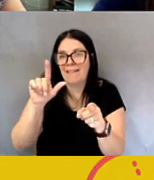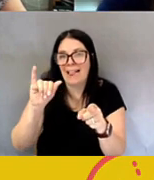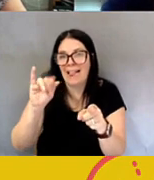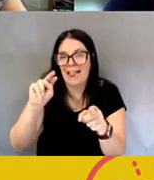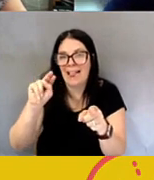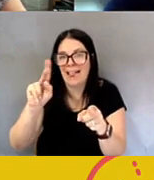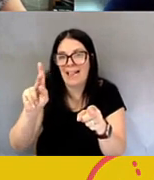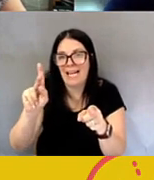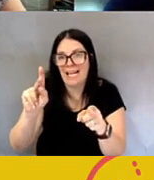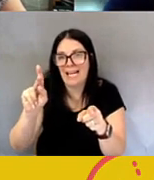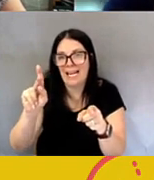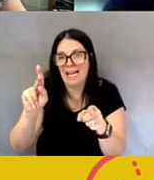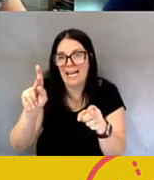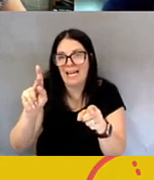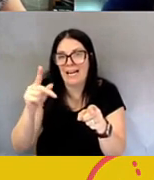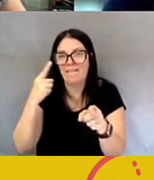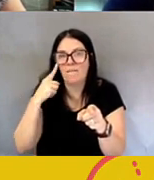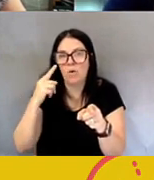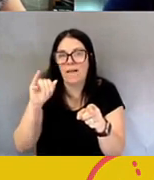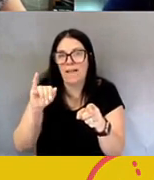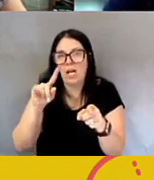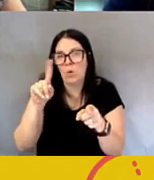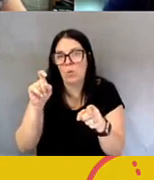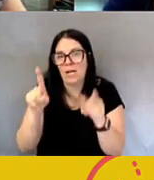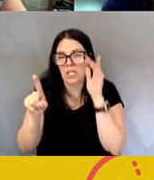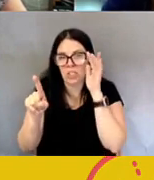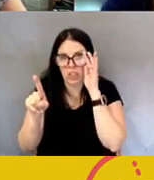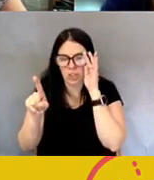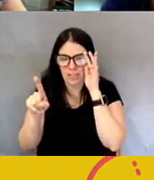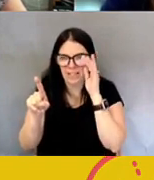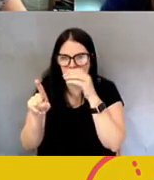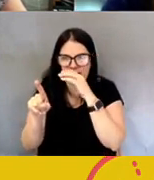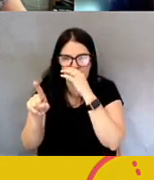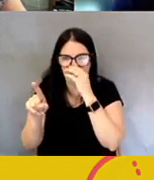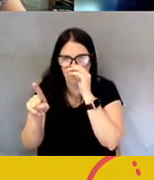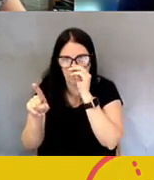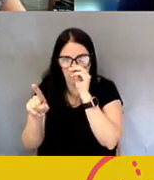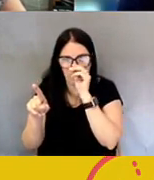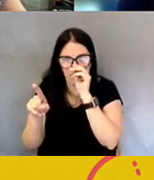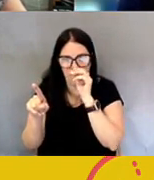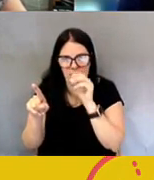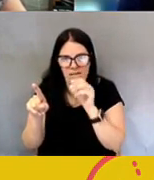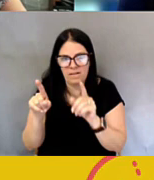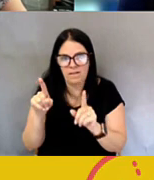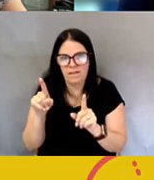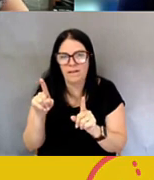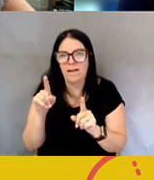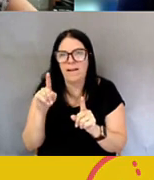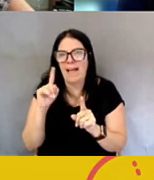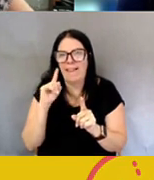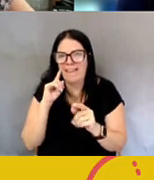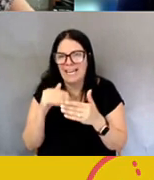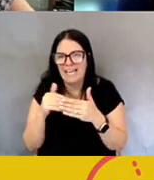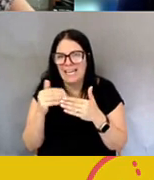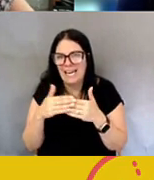guiding questions. I feel like the next slide